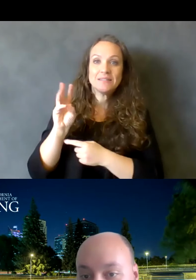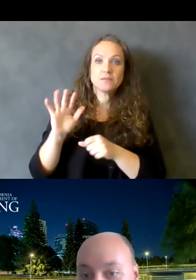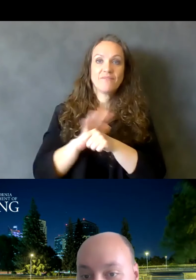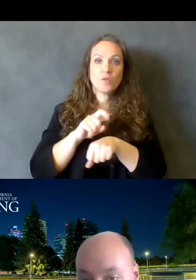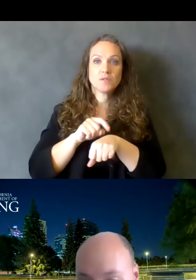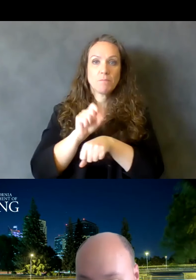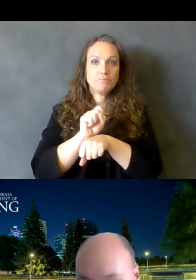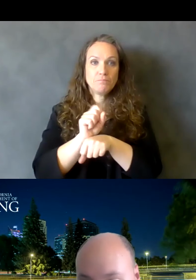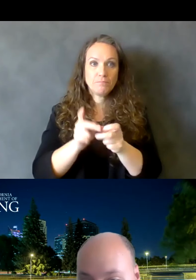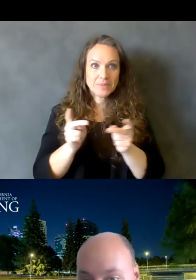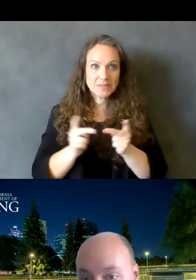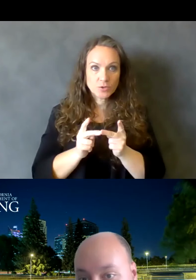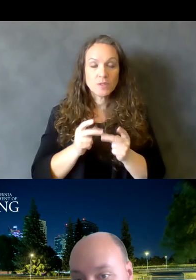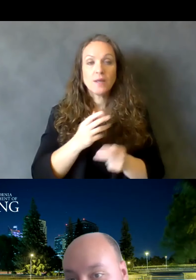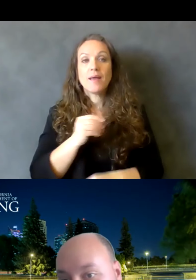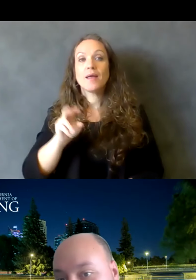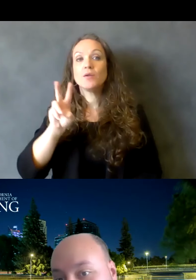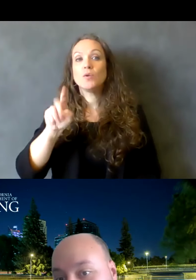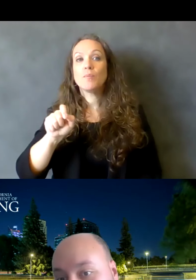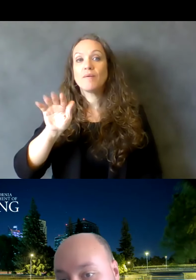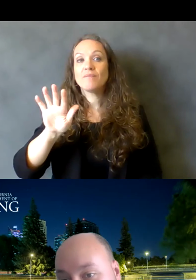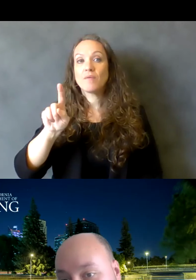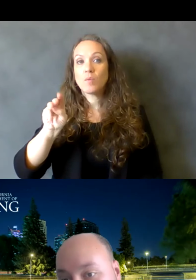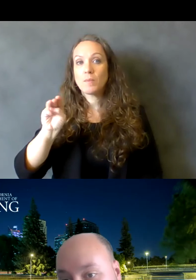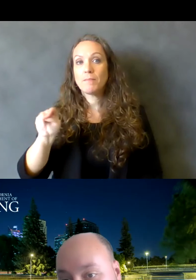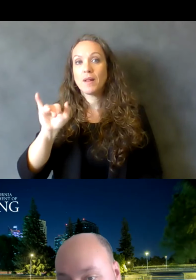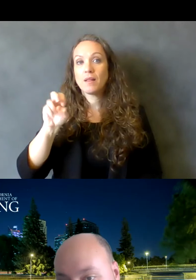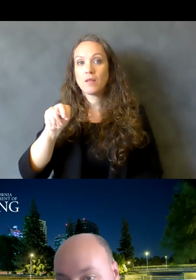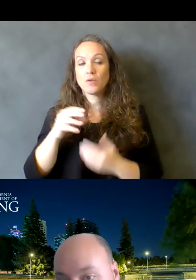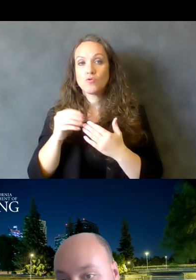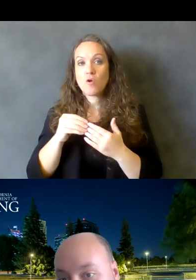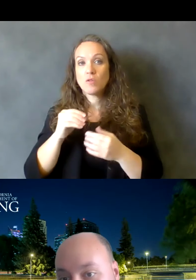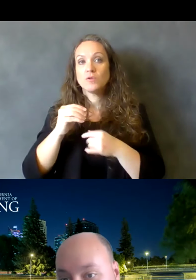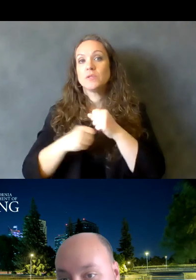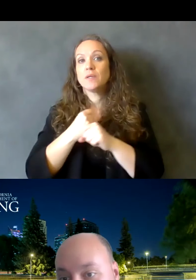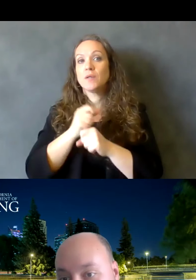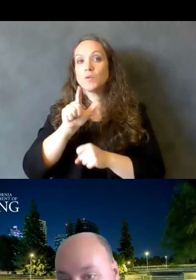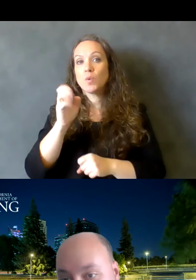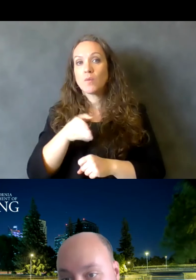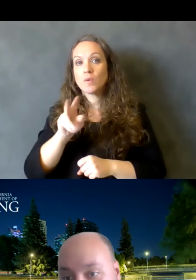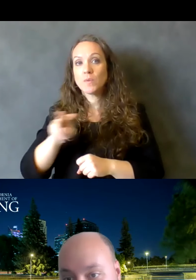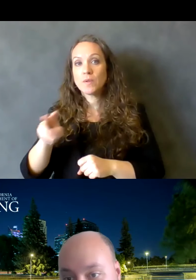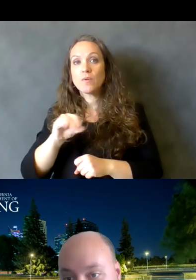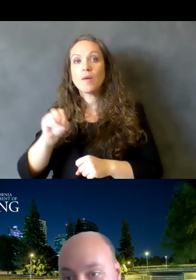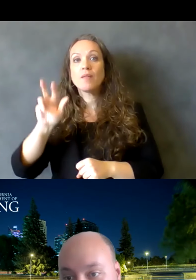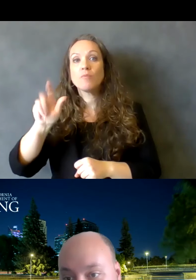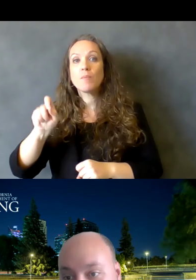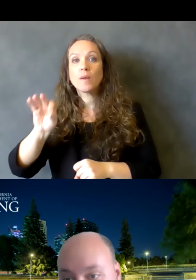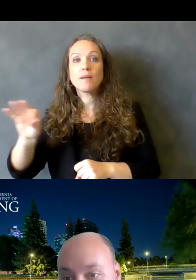$2.51 million in 21-22 and $3.99 million